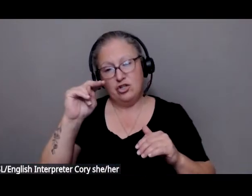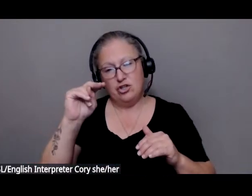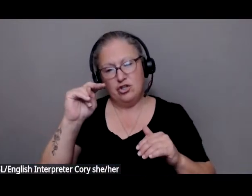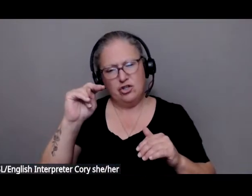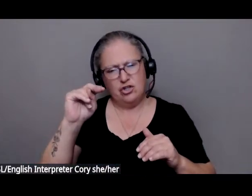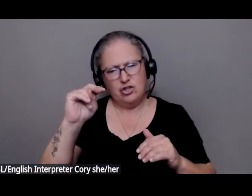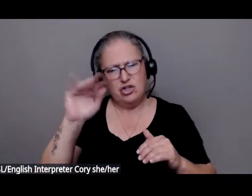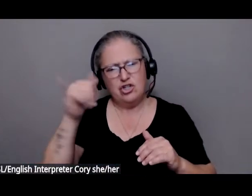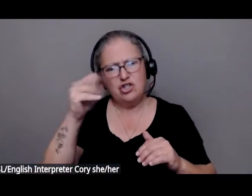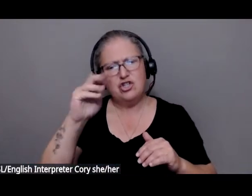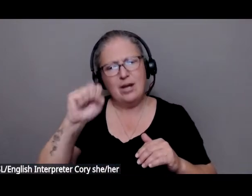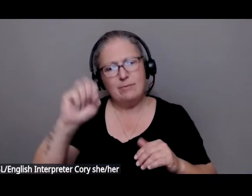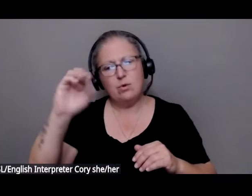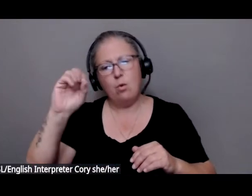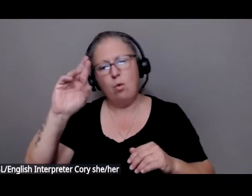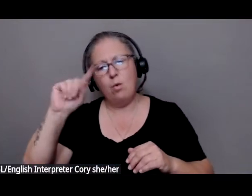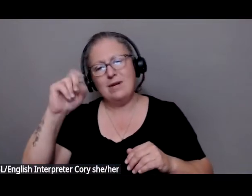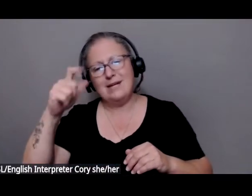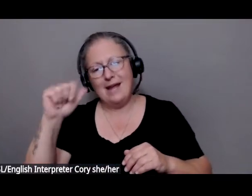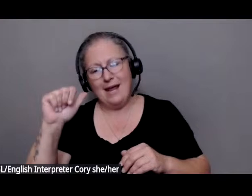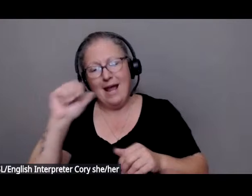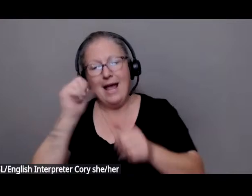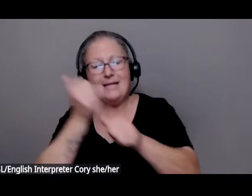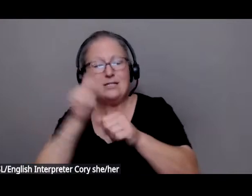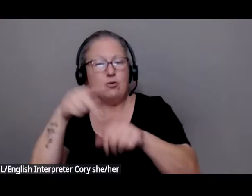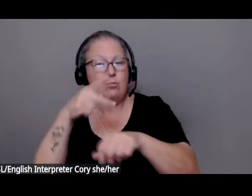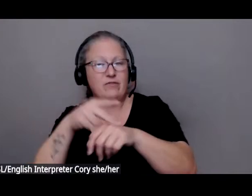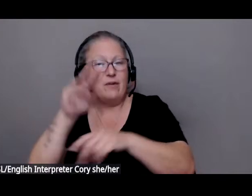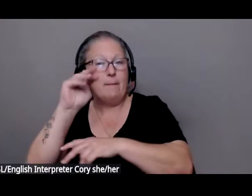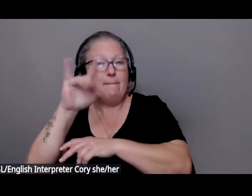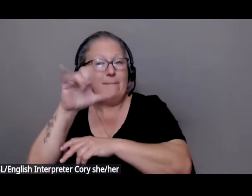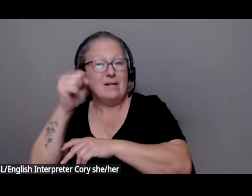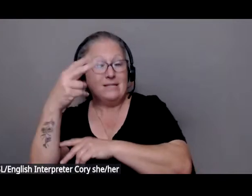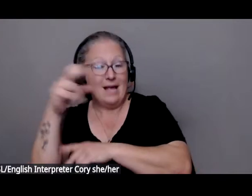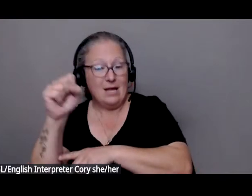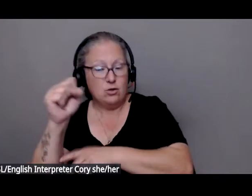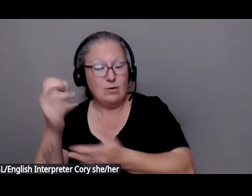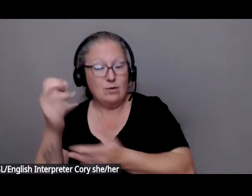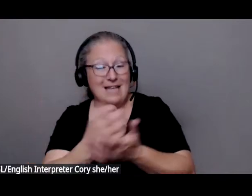as assistant principals of Mills High School. Salary